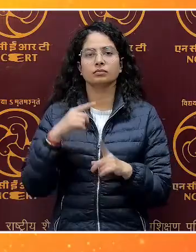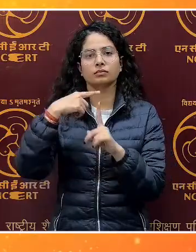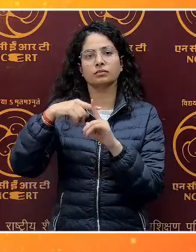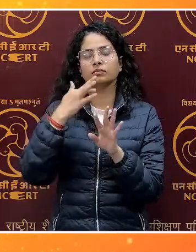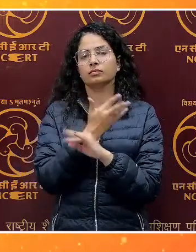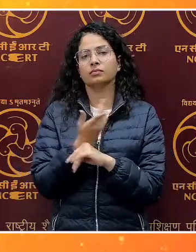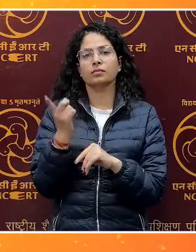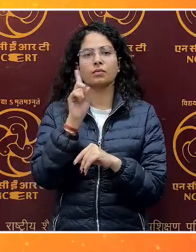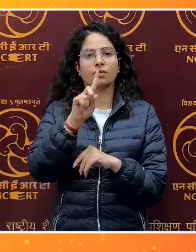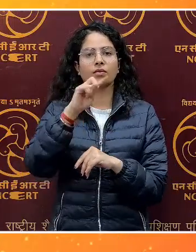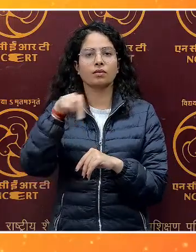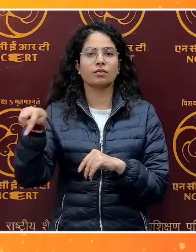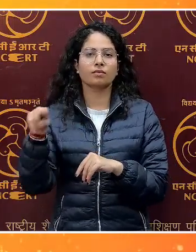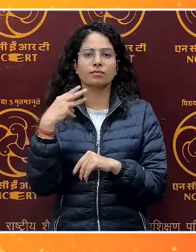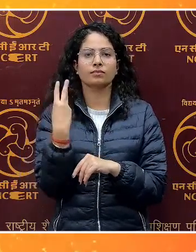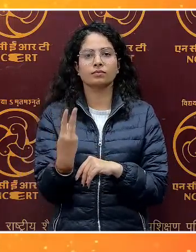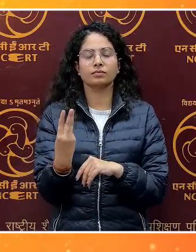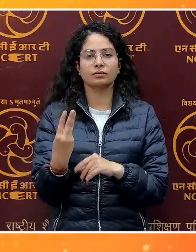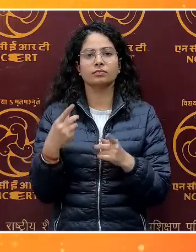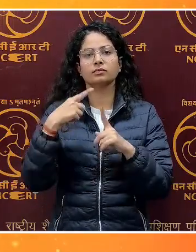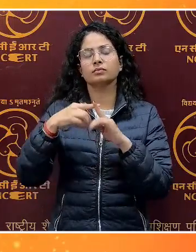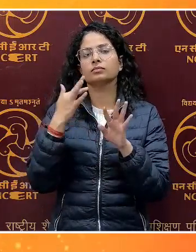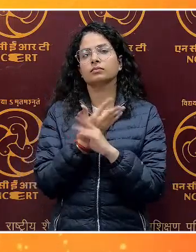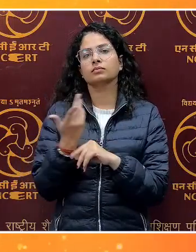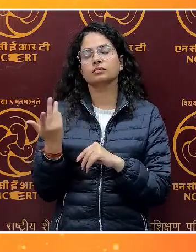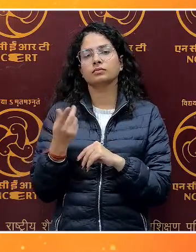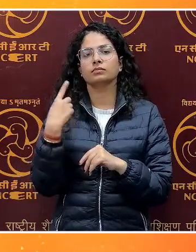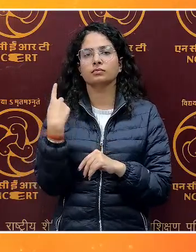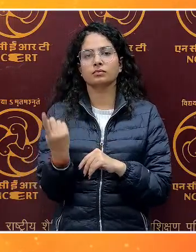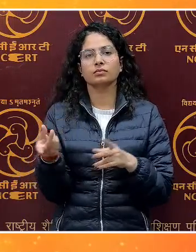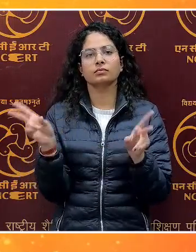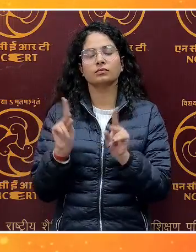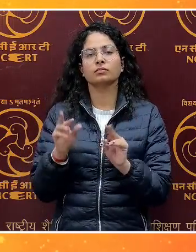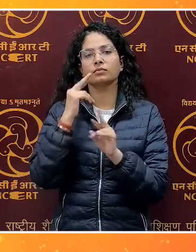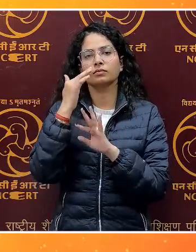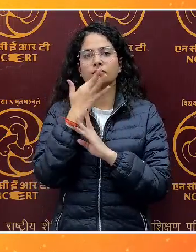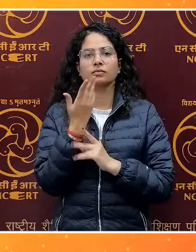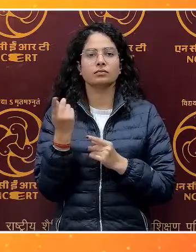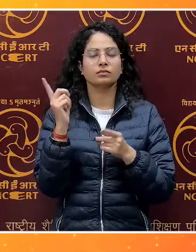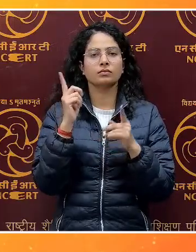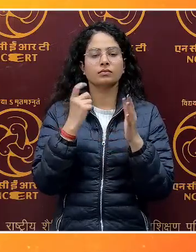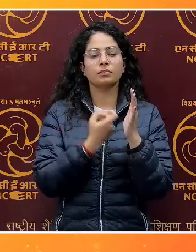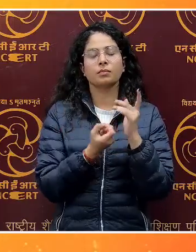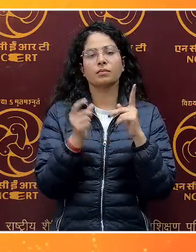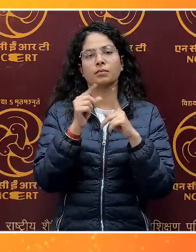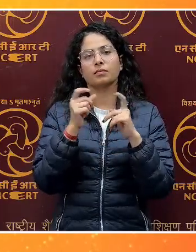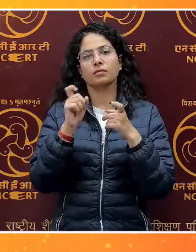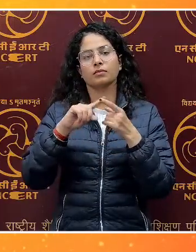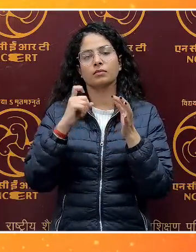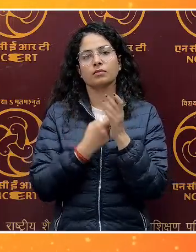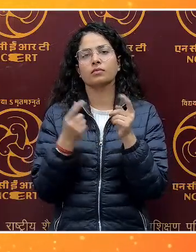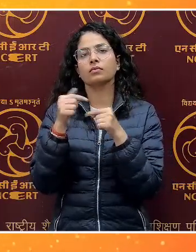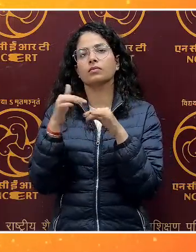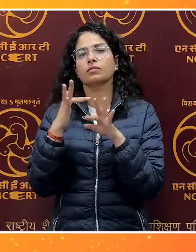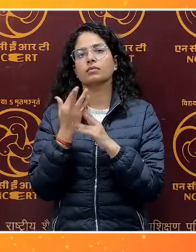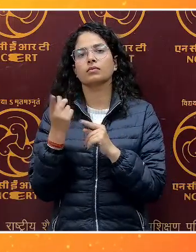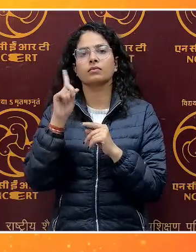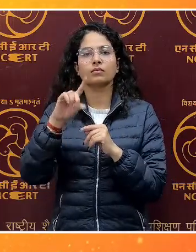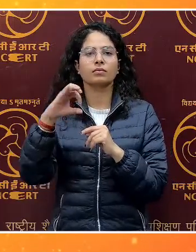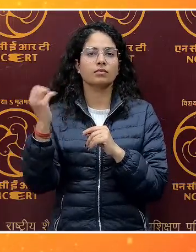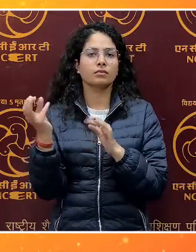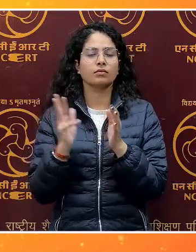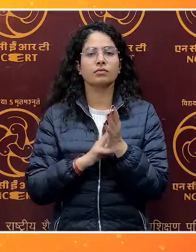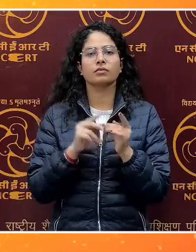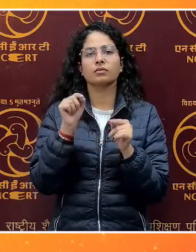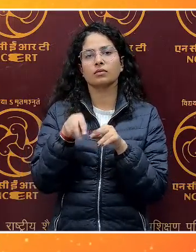plus 1 upon 3 multiplied by 1 again, because the value of height is also 1 centimeters and